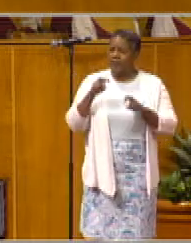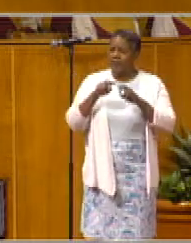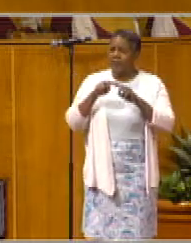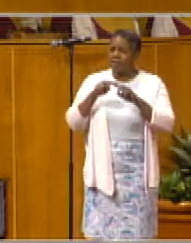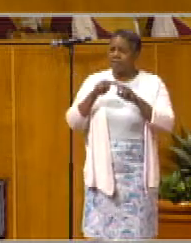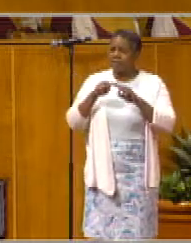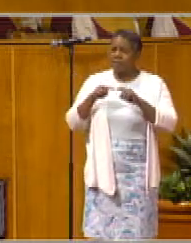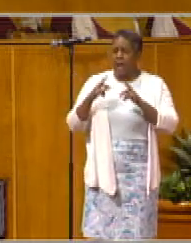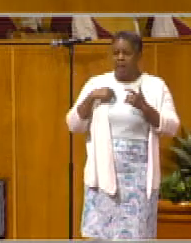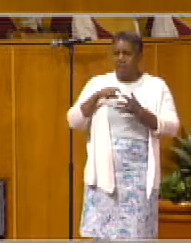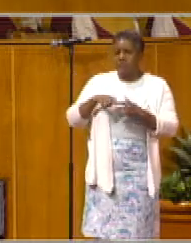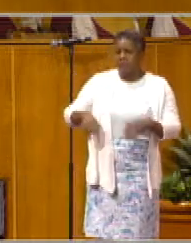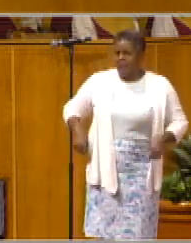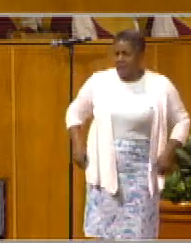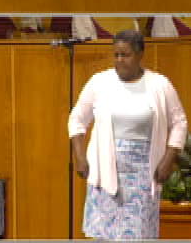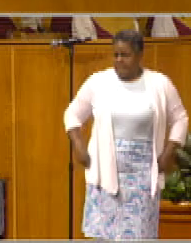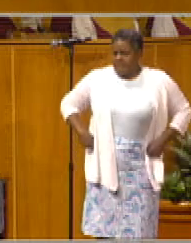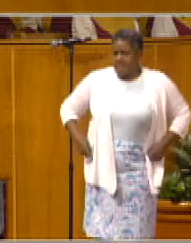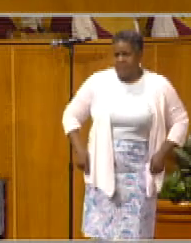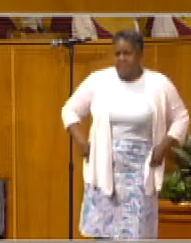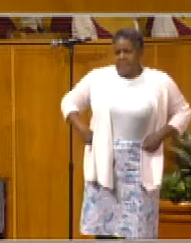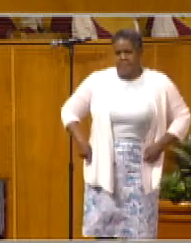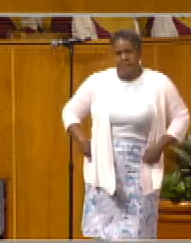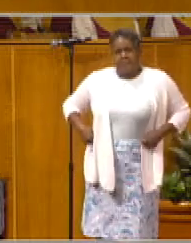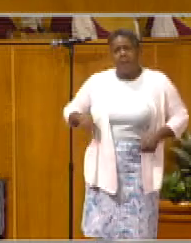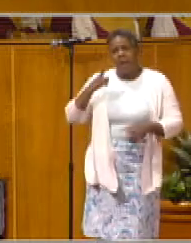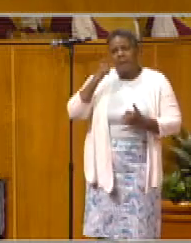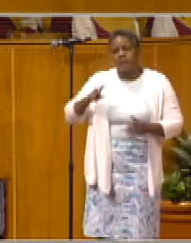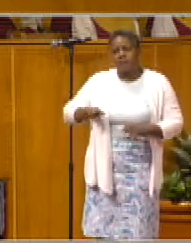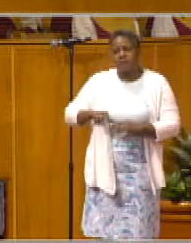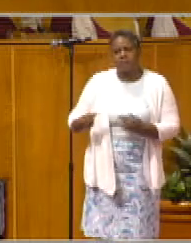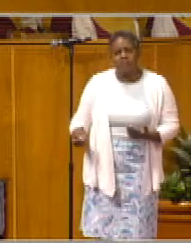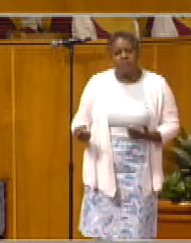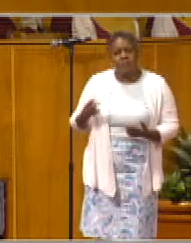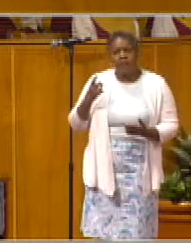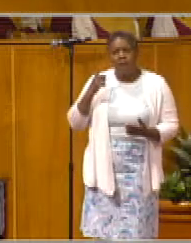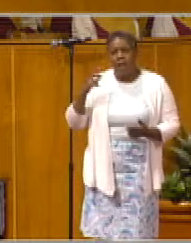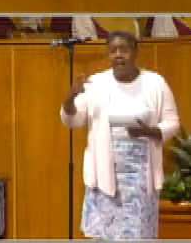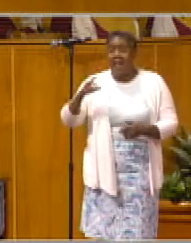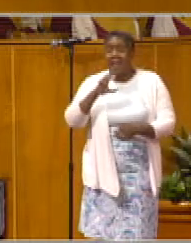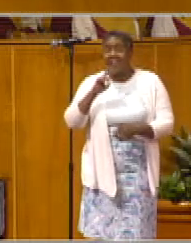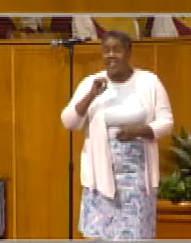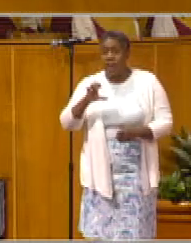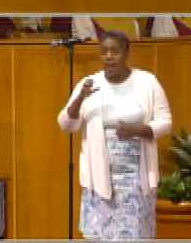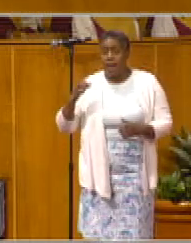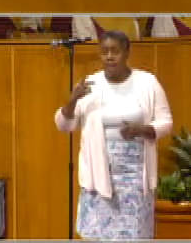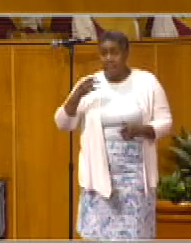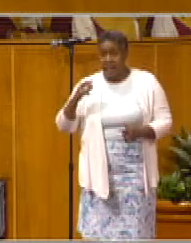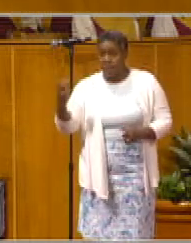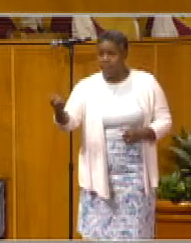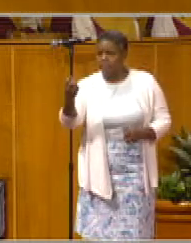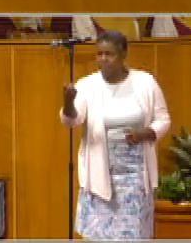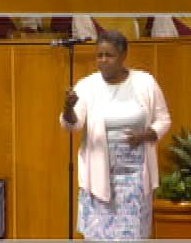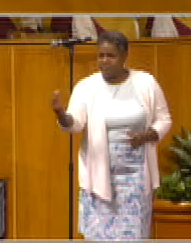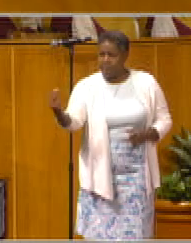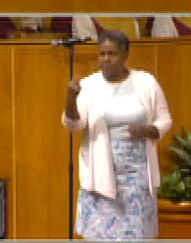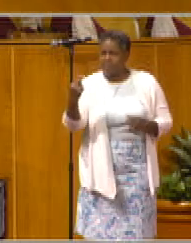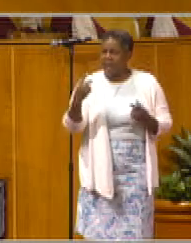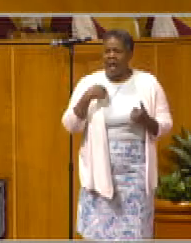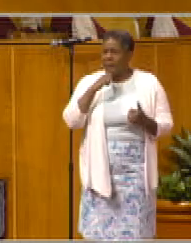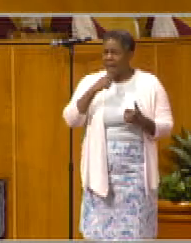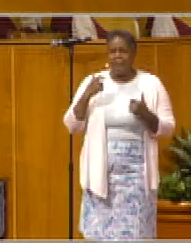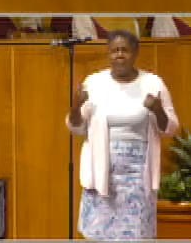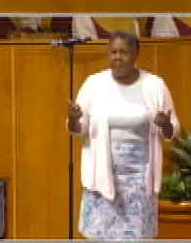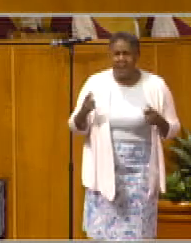kept pulling my pants up because I had lost so much weight, my pants didn't fit. And I ain't a big guy